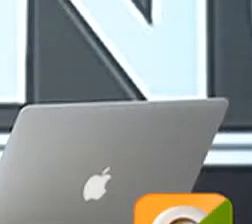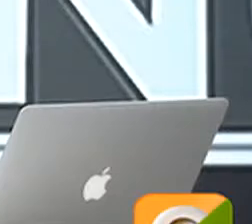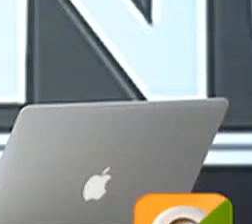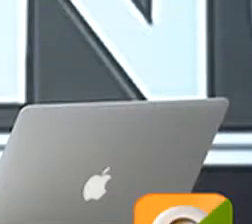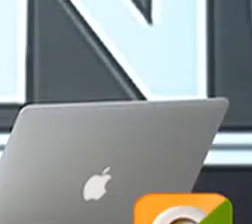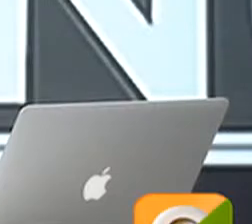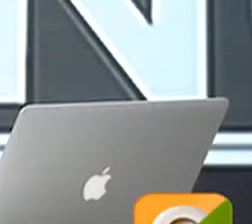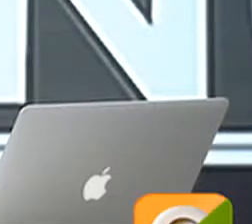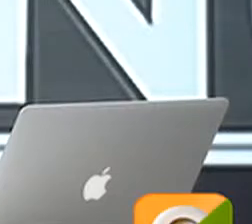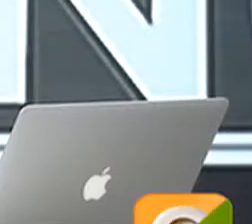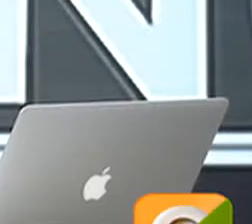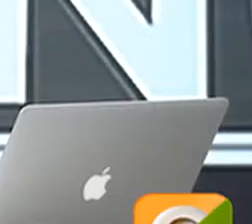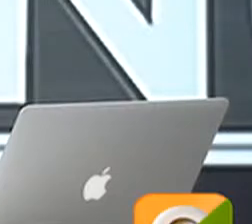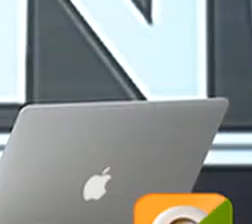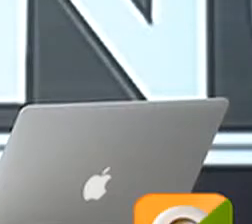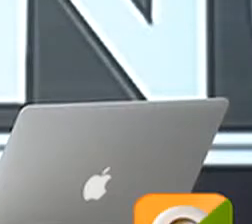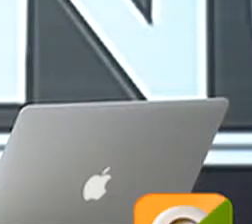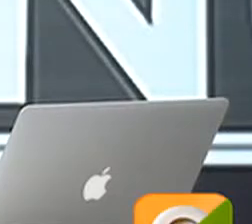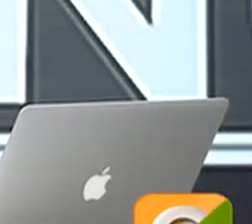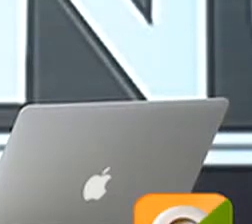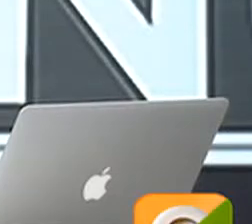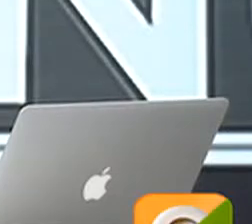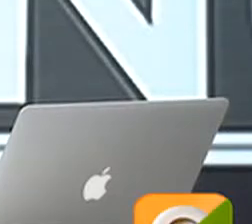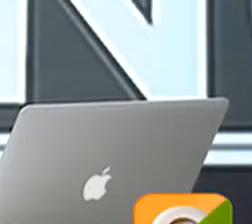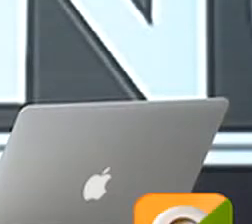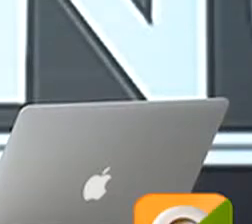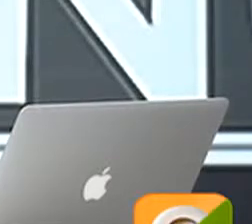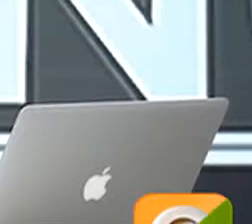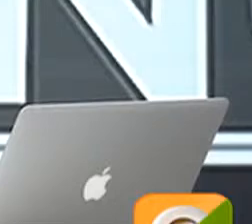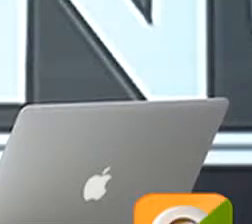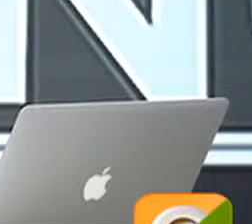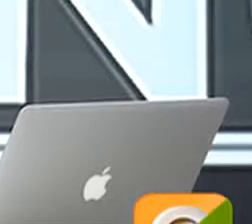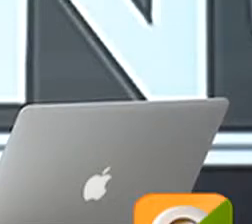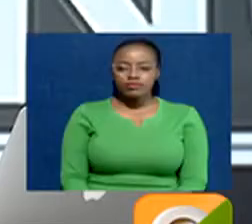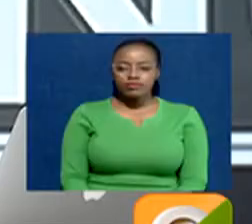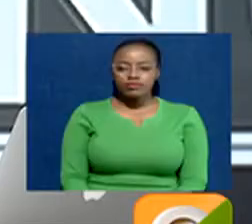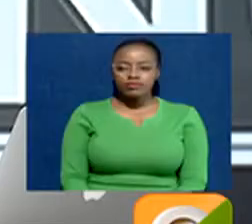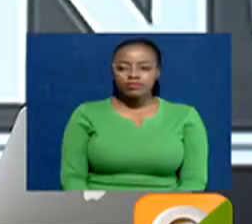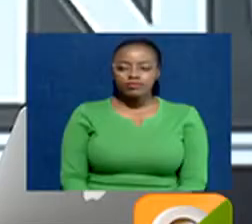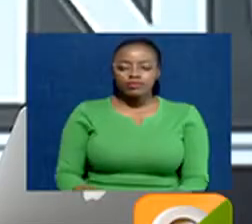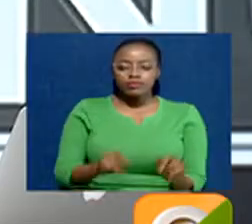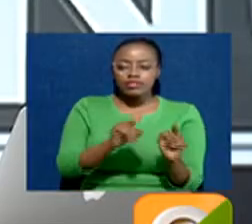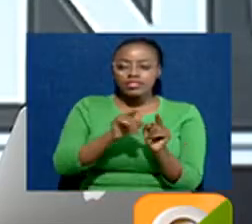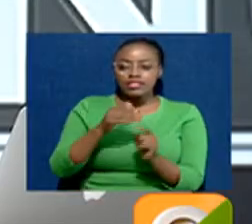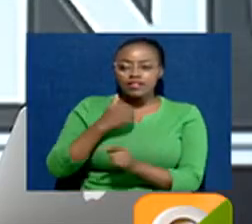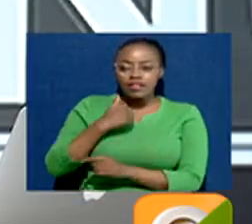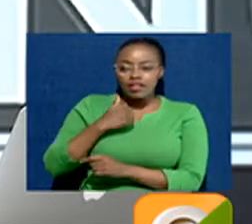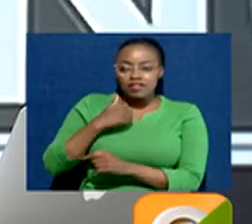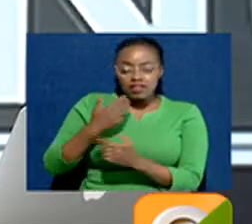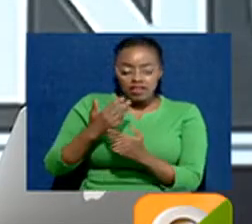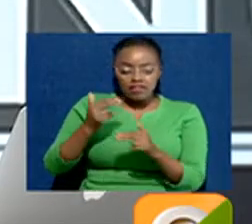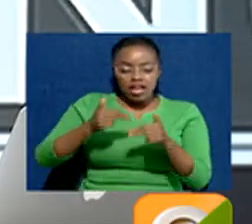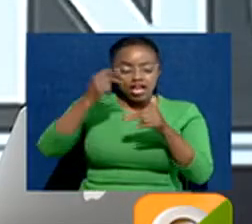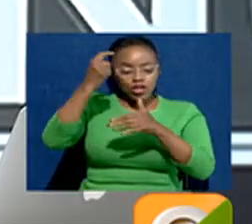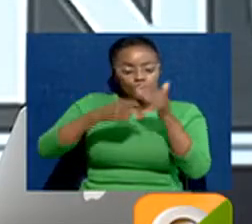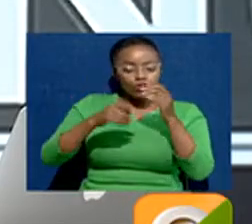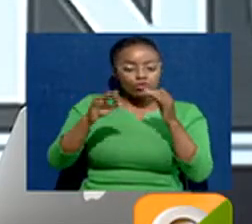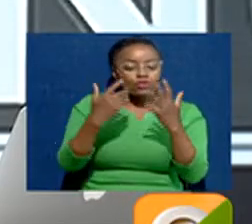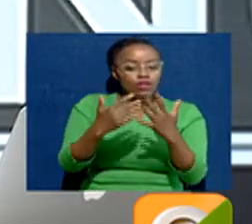fuel and of everything else. From hiked fuel prices to higher costs of